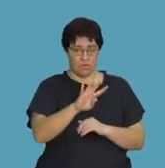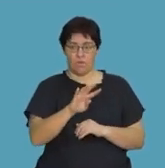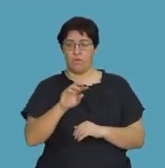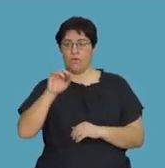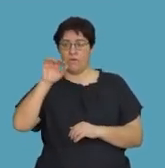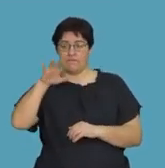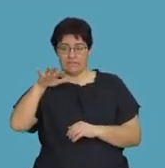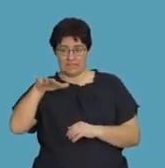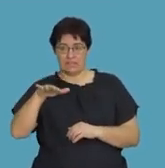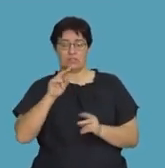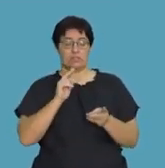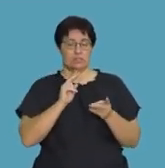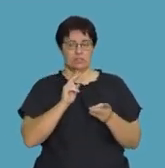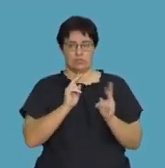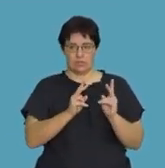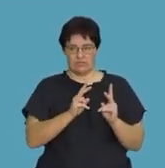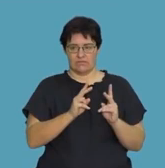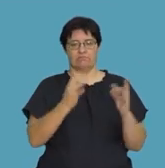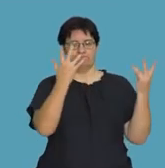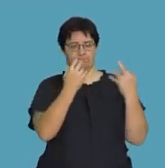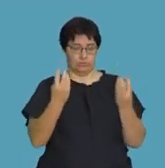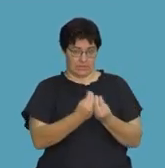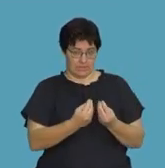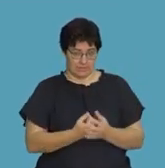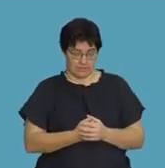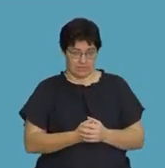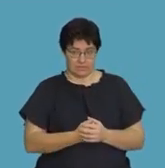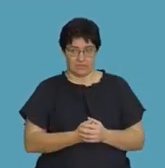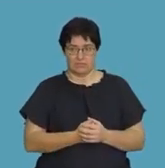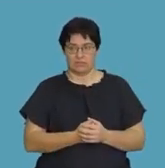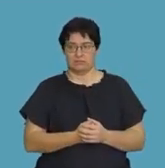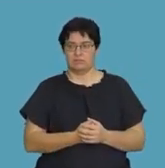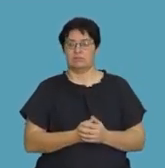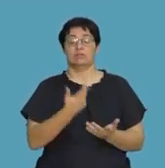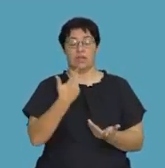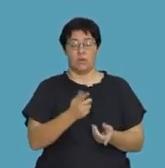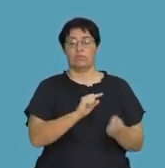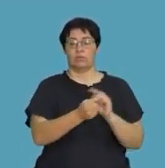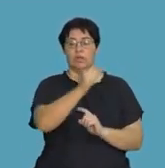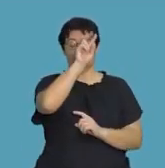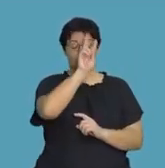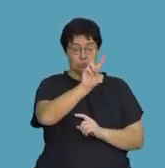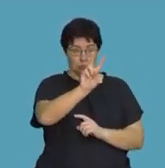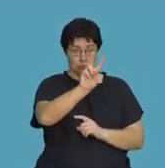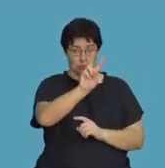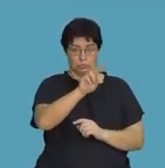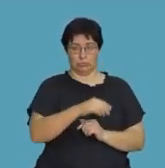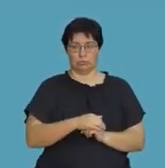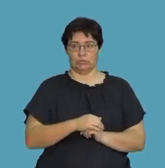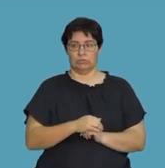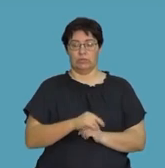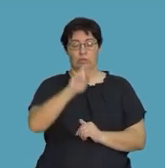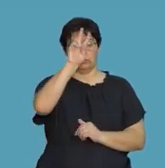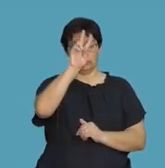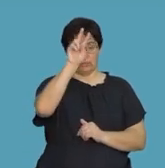the 12 will also be then worked out together. So this will become 2 to the exponent of